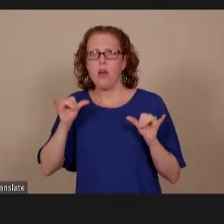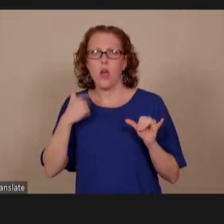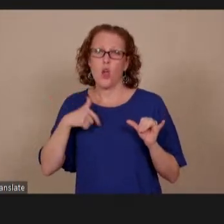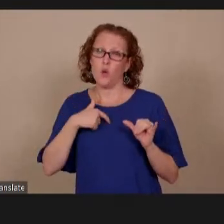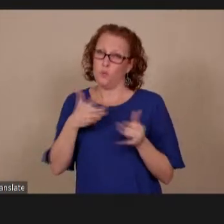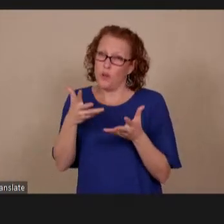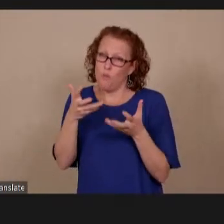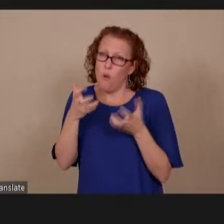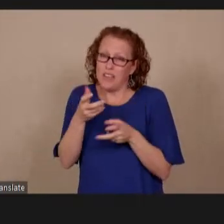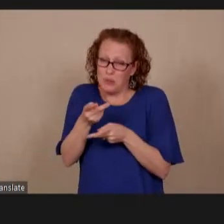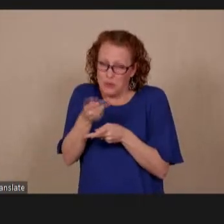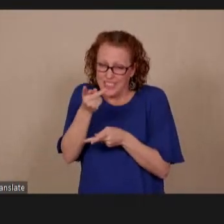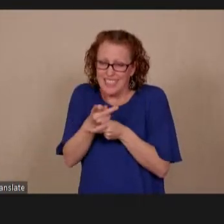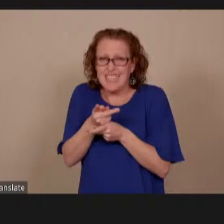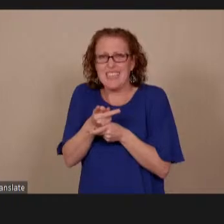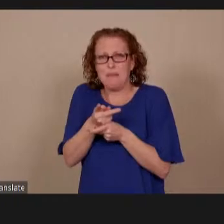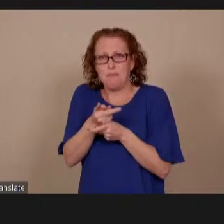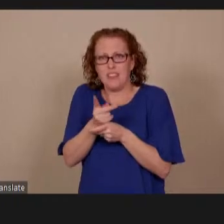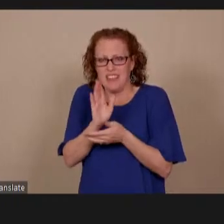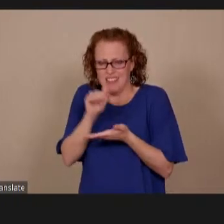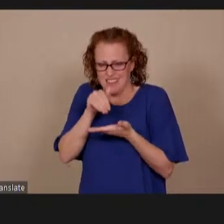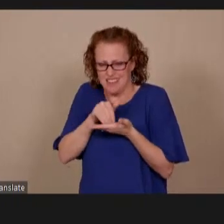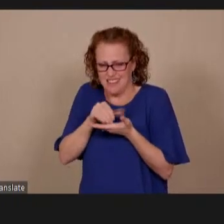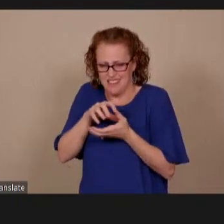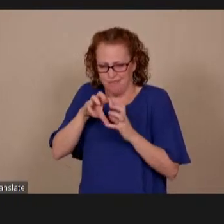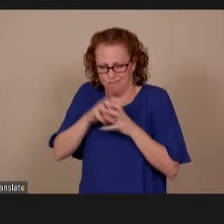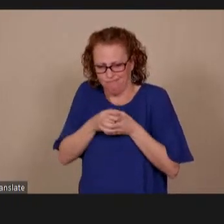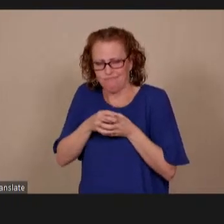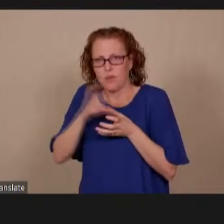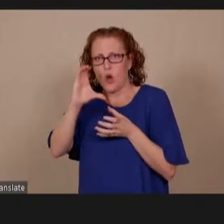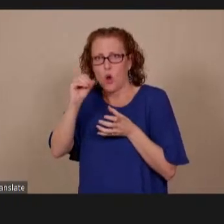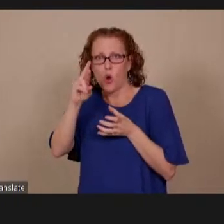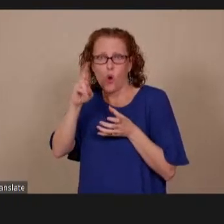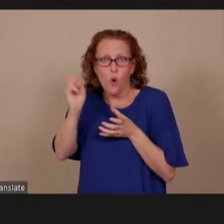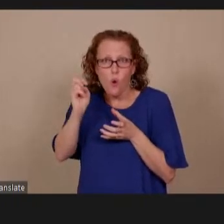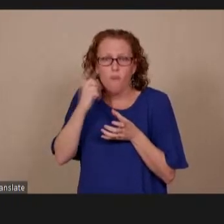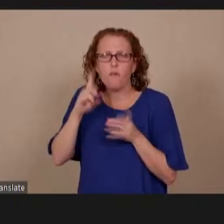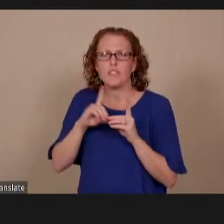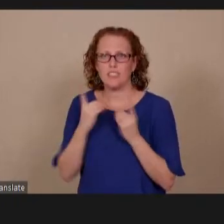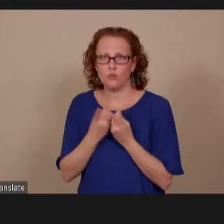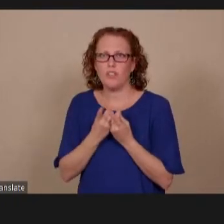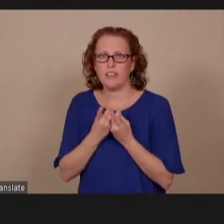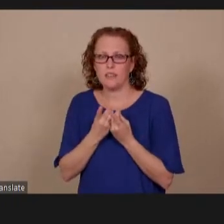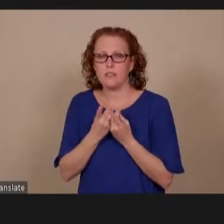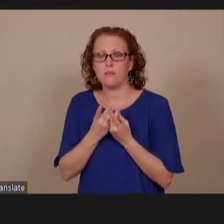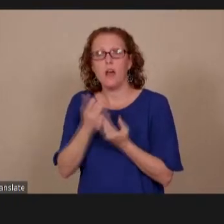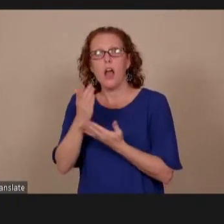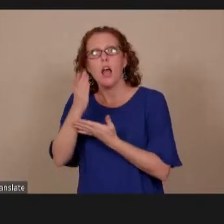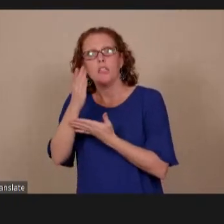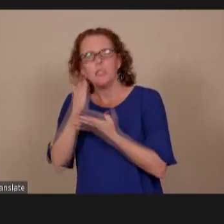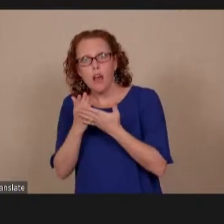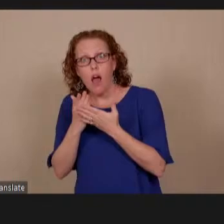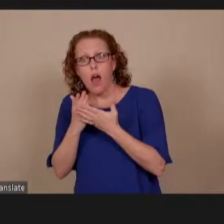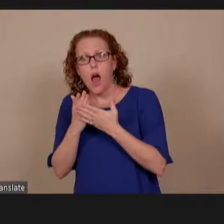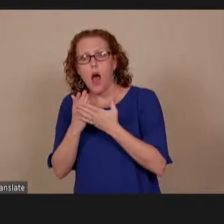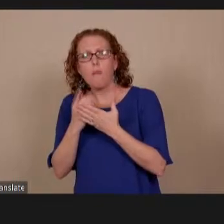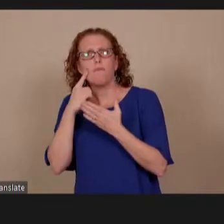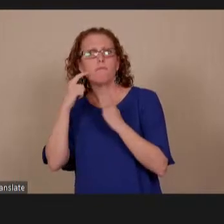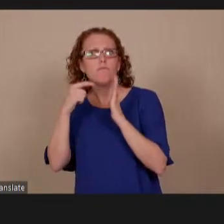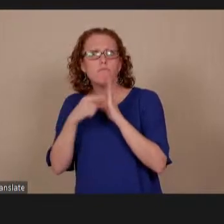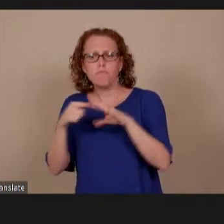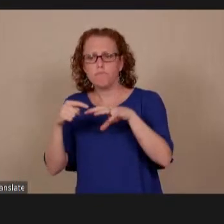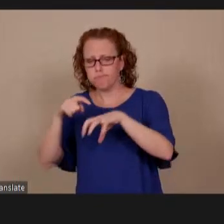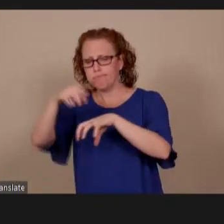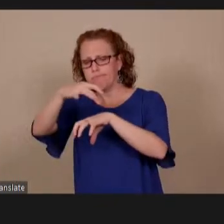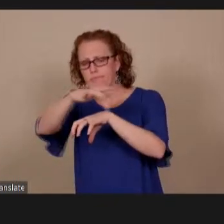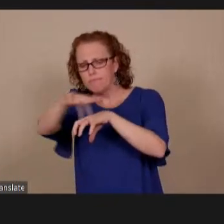existing core of the district. And so there may be some shifting of voters along the edge or